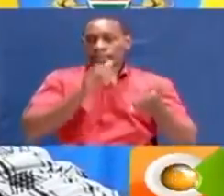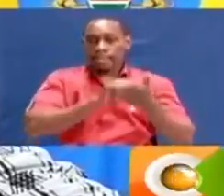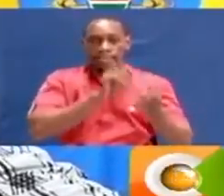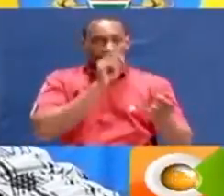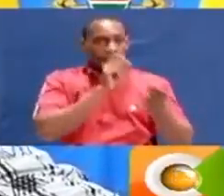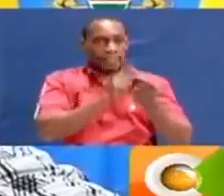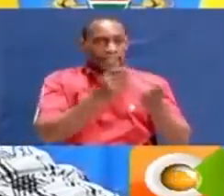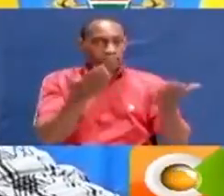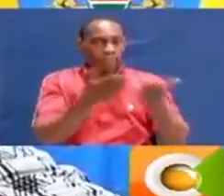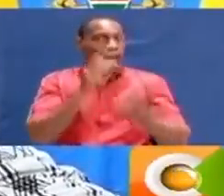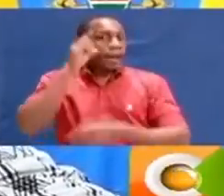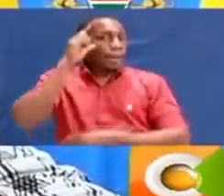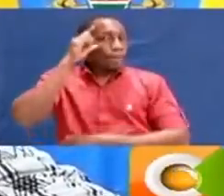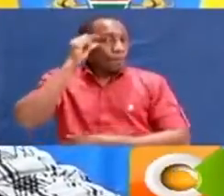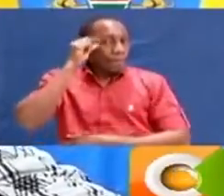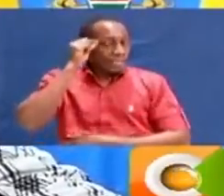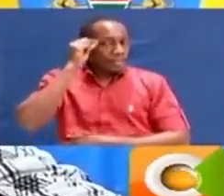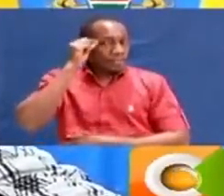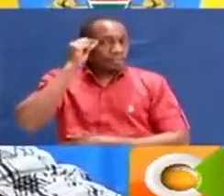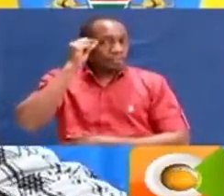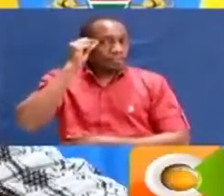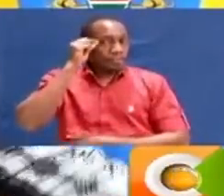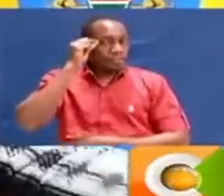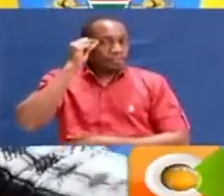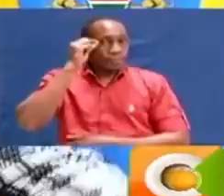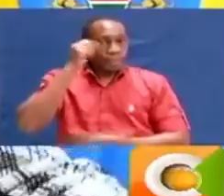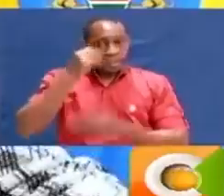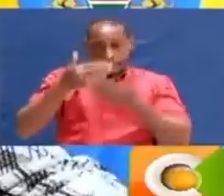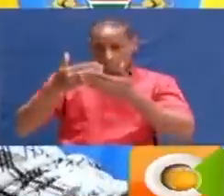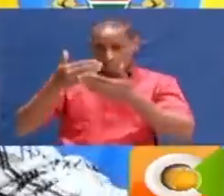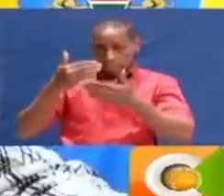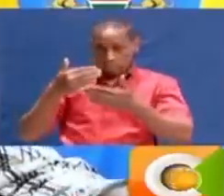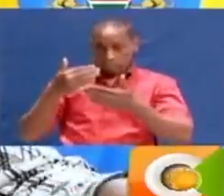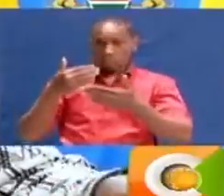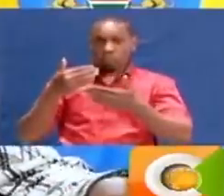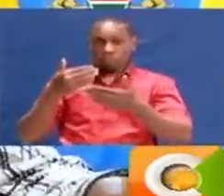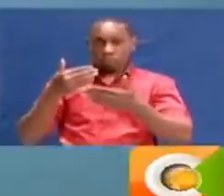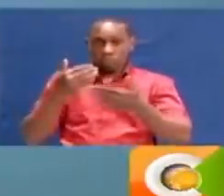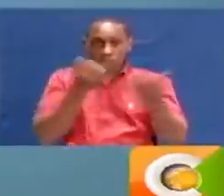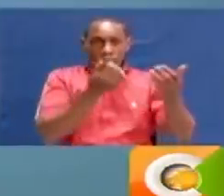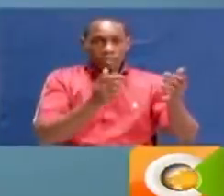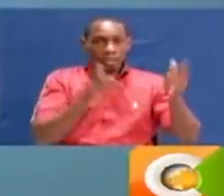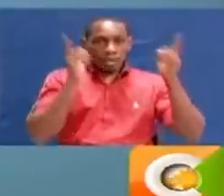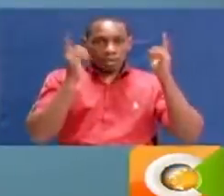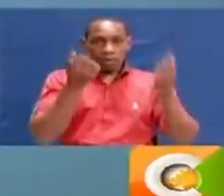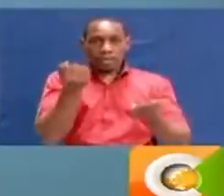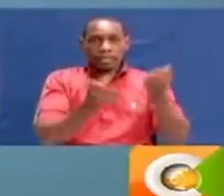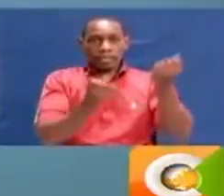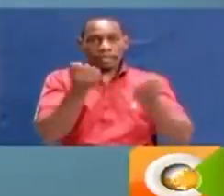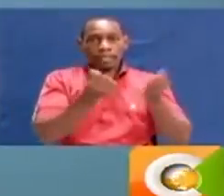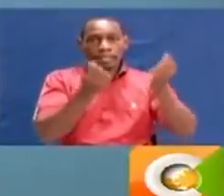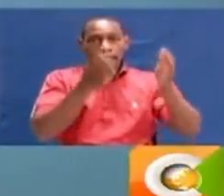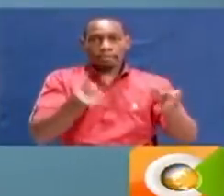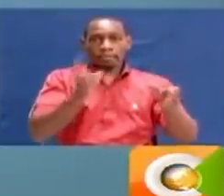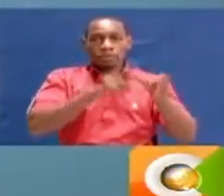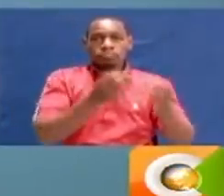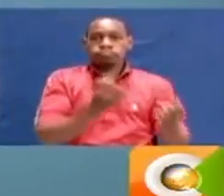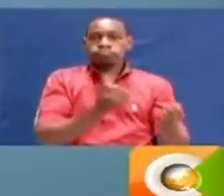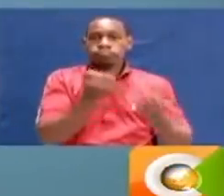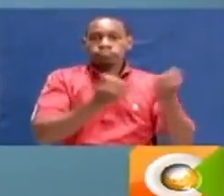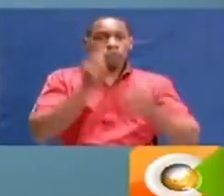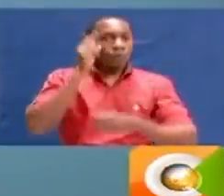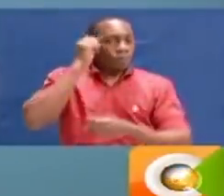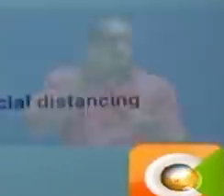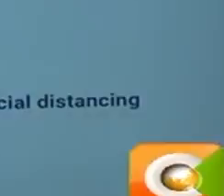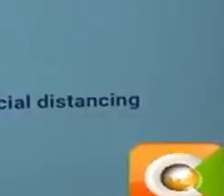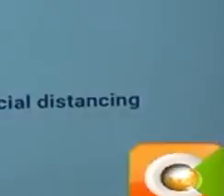before a truck driver leaves Mombasa, you must make sure that you have done your